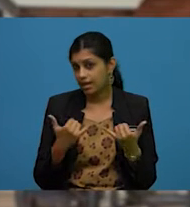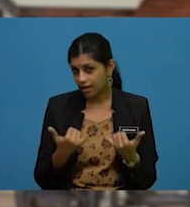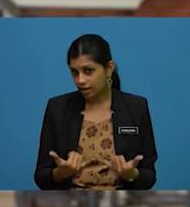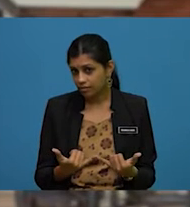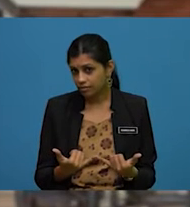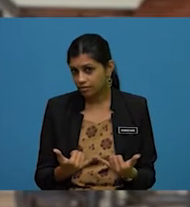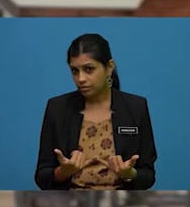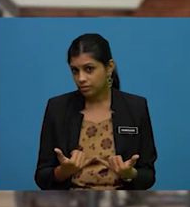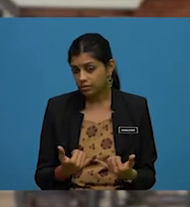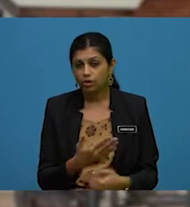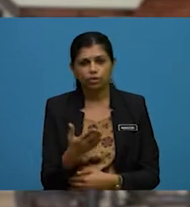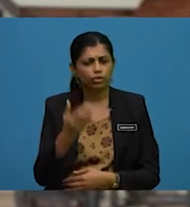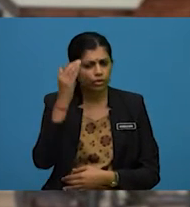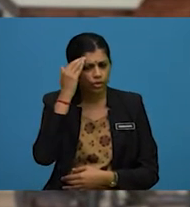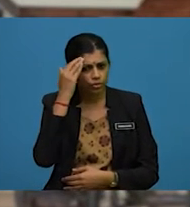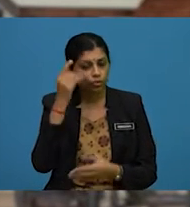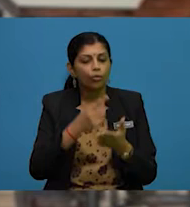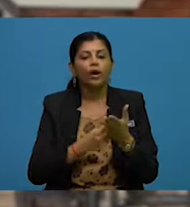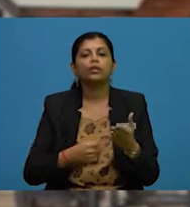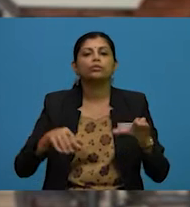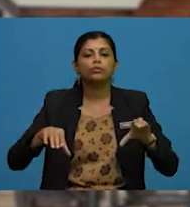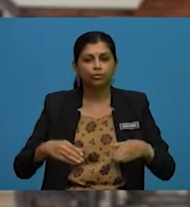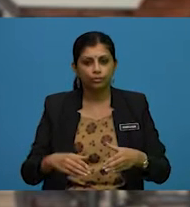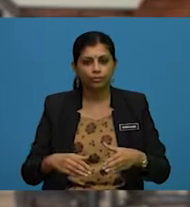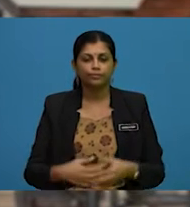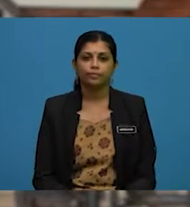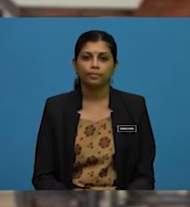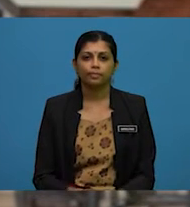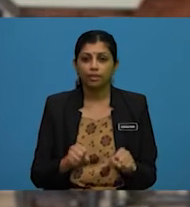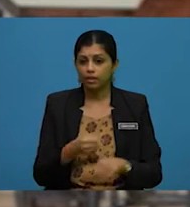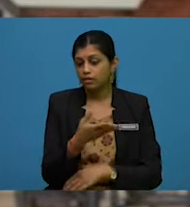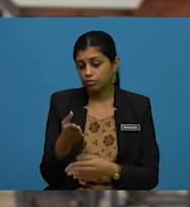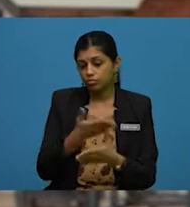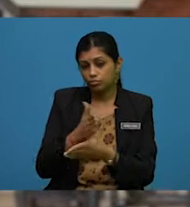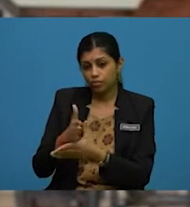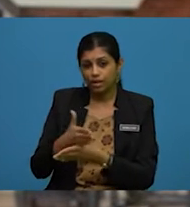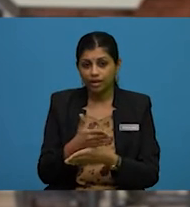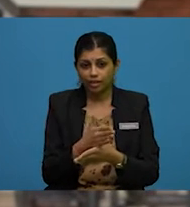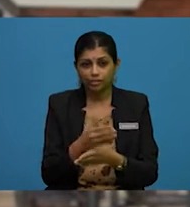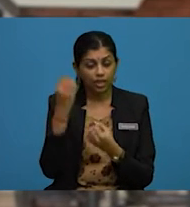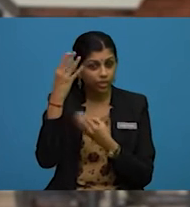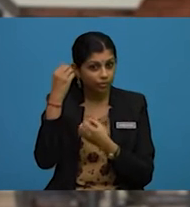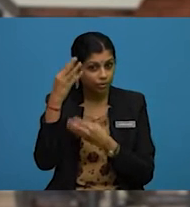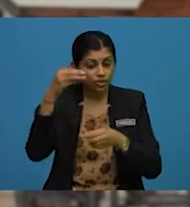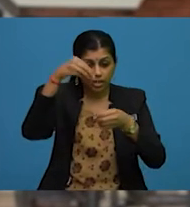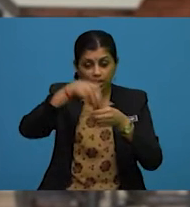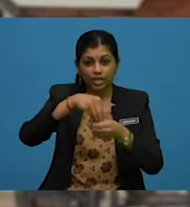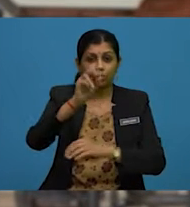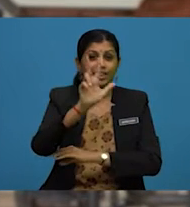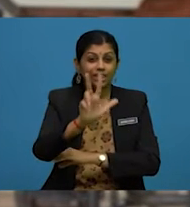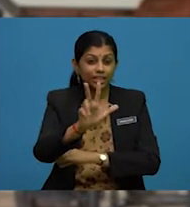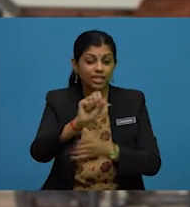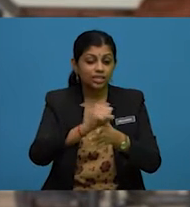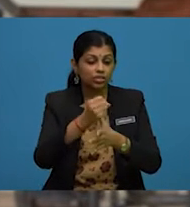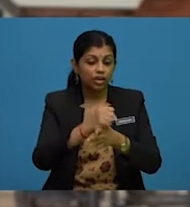Now that you're well aware of what to do next, can you break down the information in the